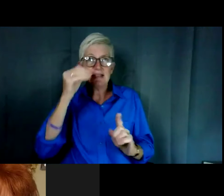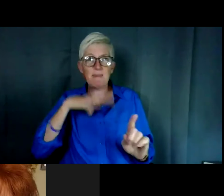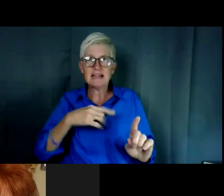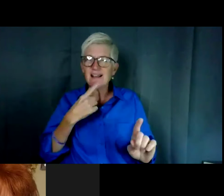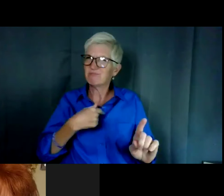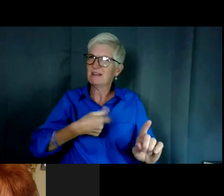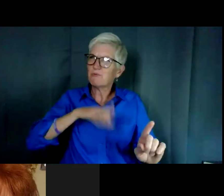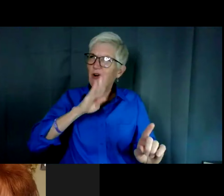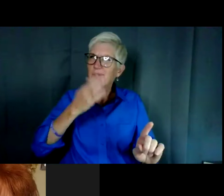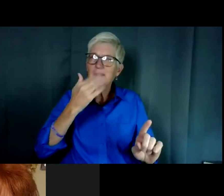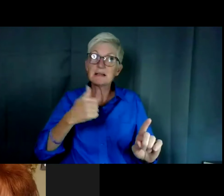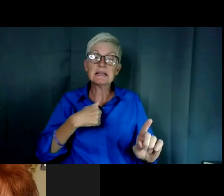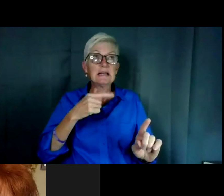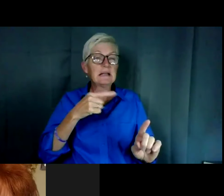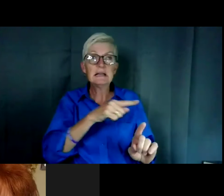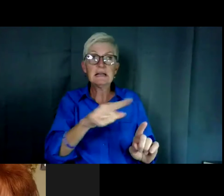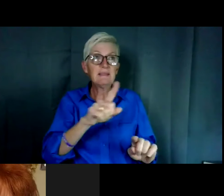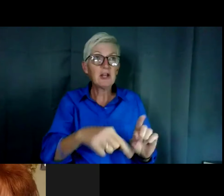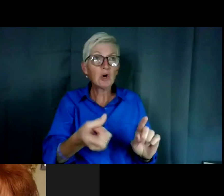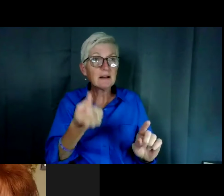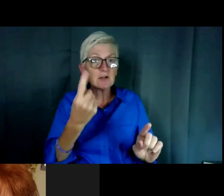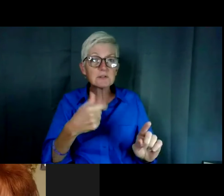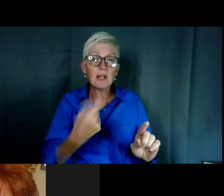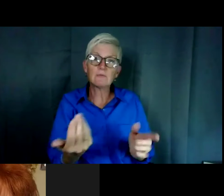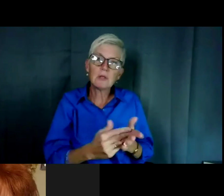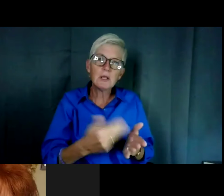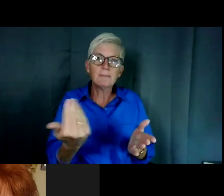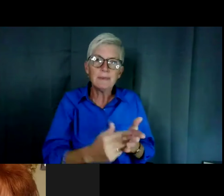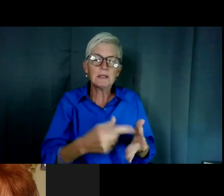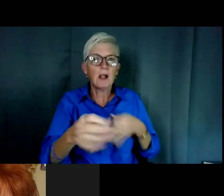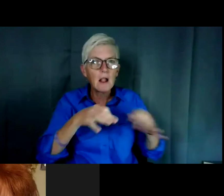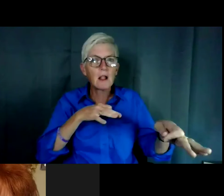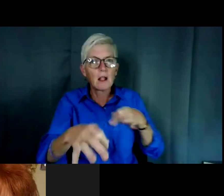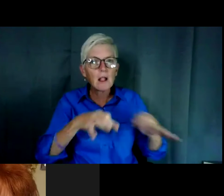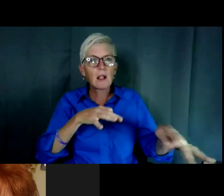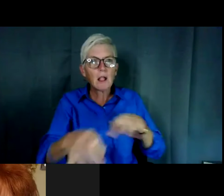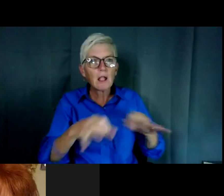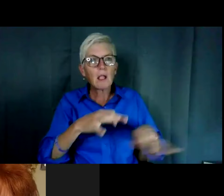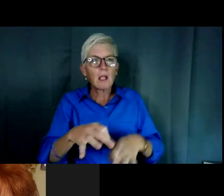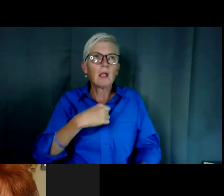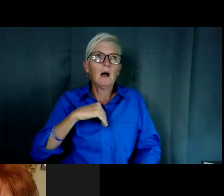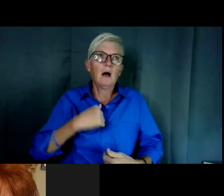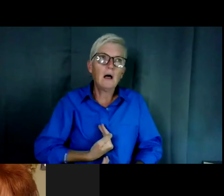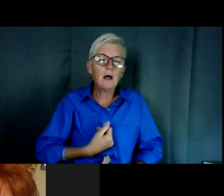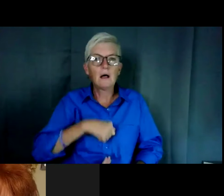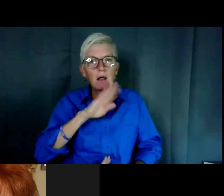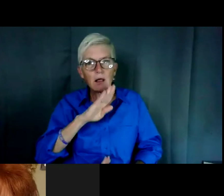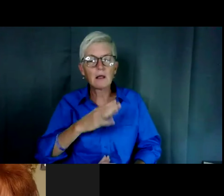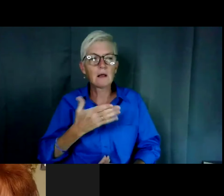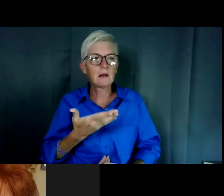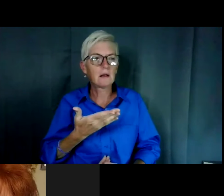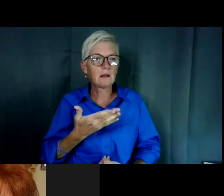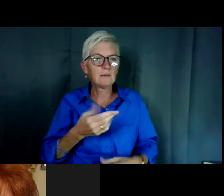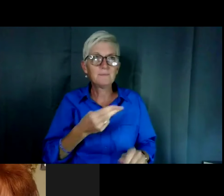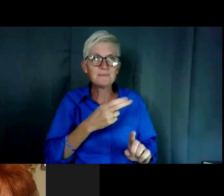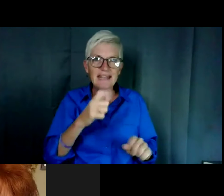because he couldn't get them to understand. And he was always repeating himself and, you know, like he didn't understand